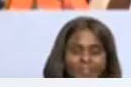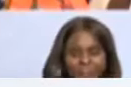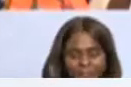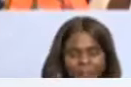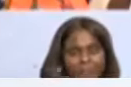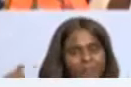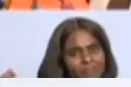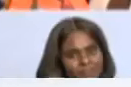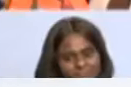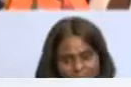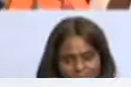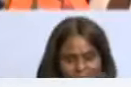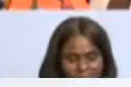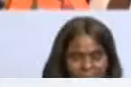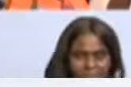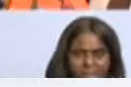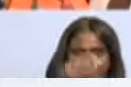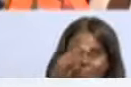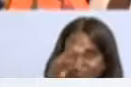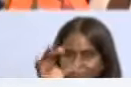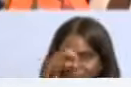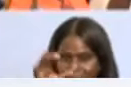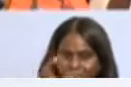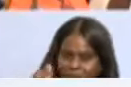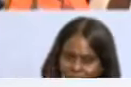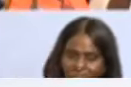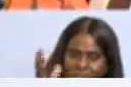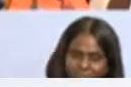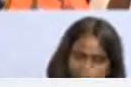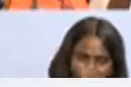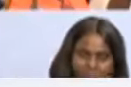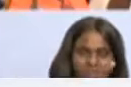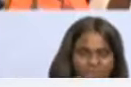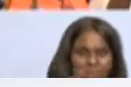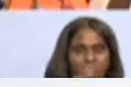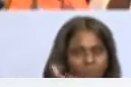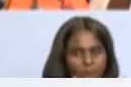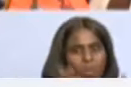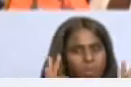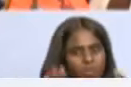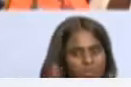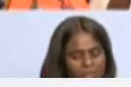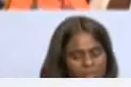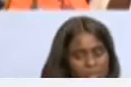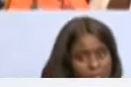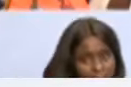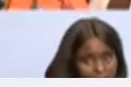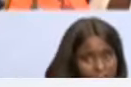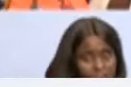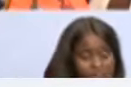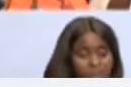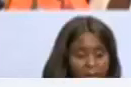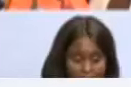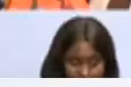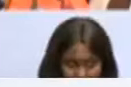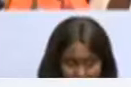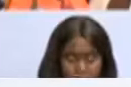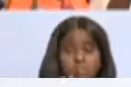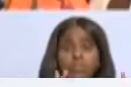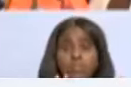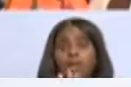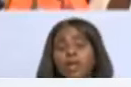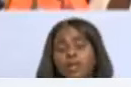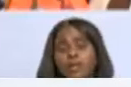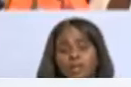against corruption and recovery of assets is on course. Delayed in the beginning, but it's on course. We